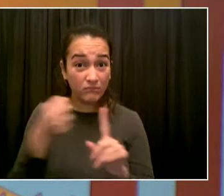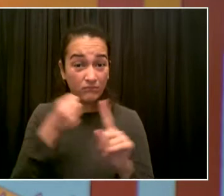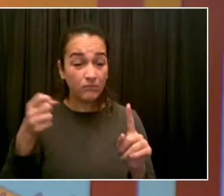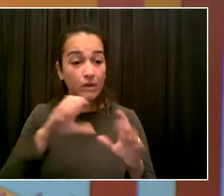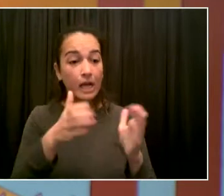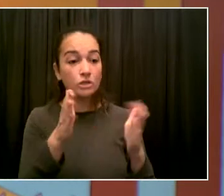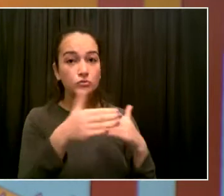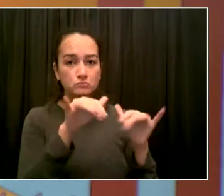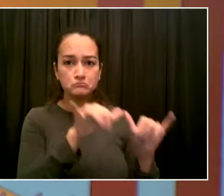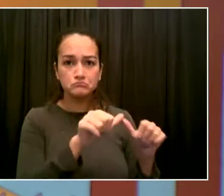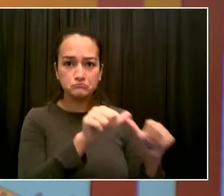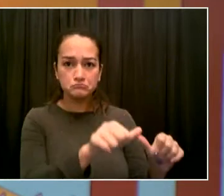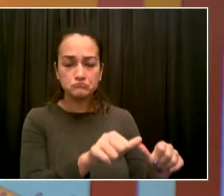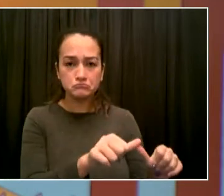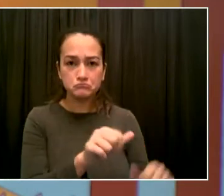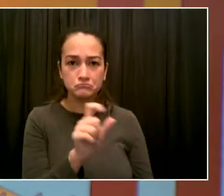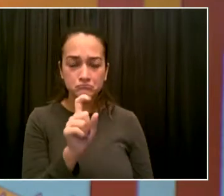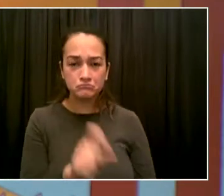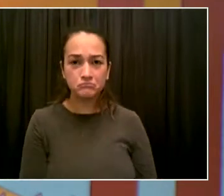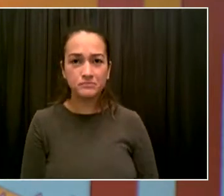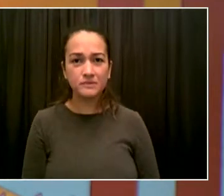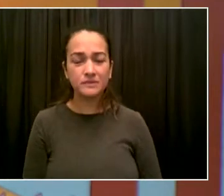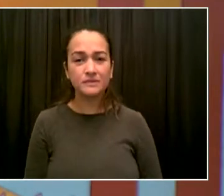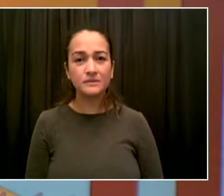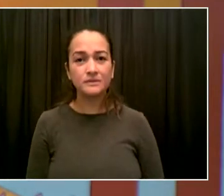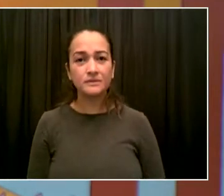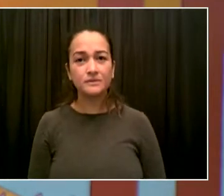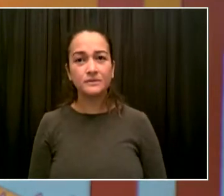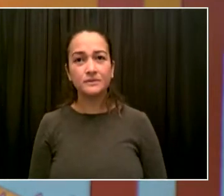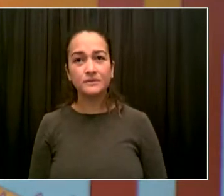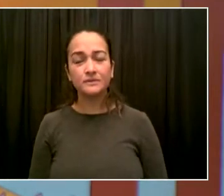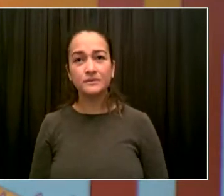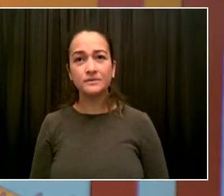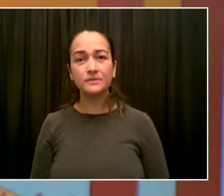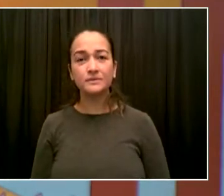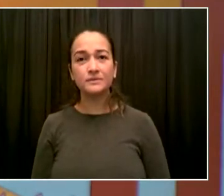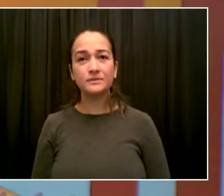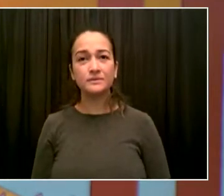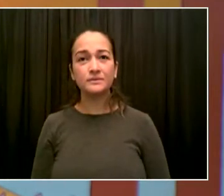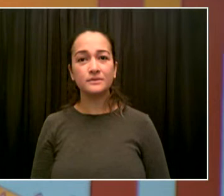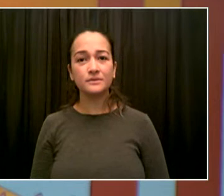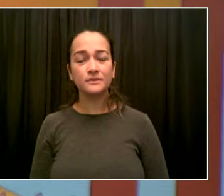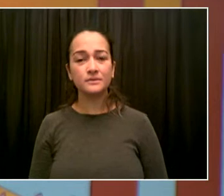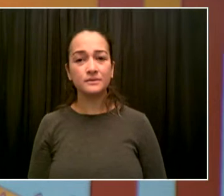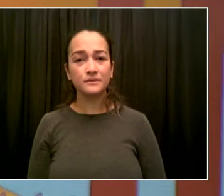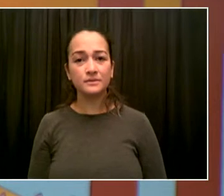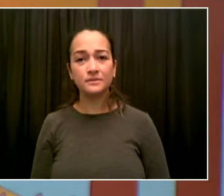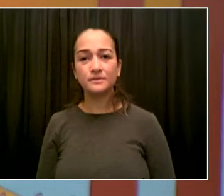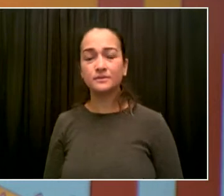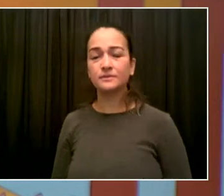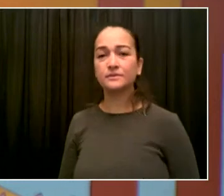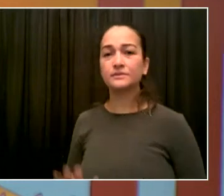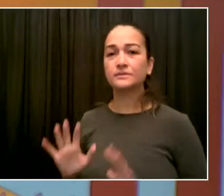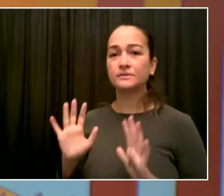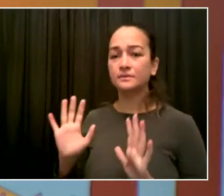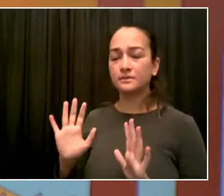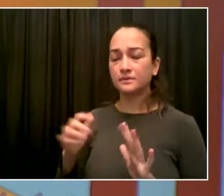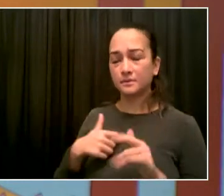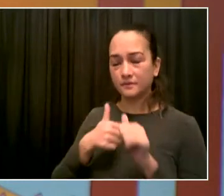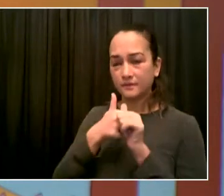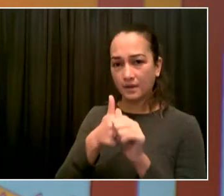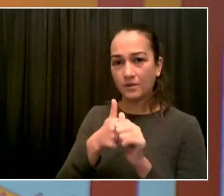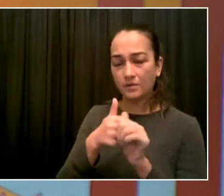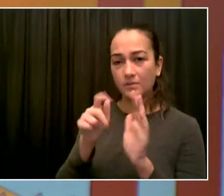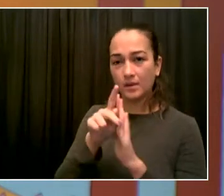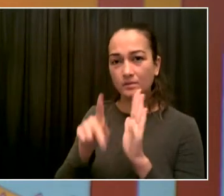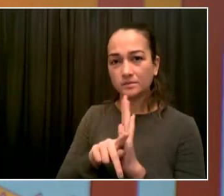absolutely right to assume we're working under the current policy. And we want to make sure going forward